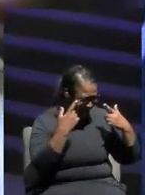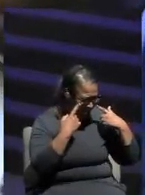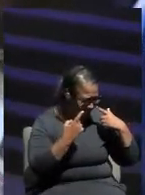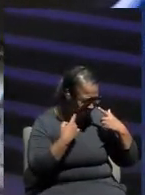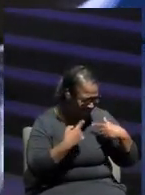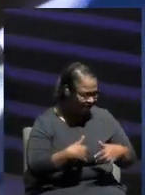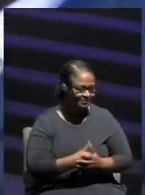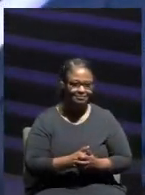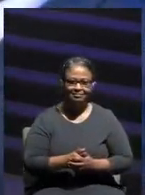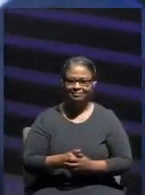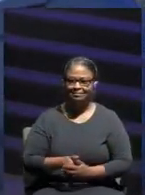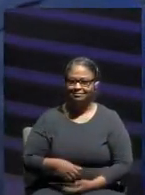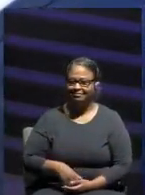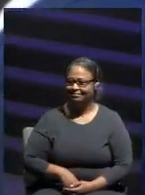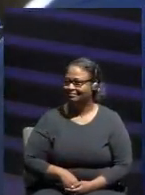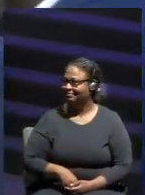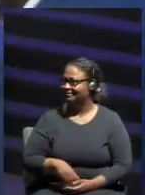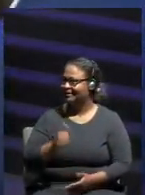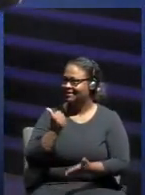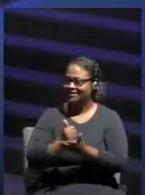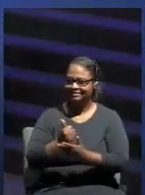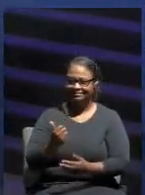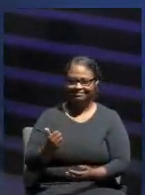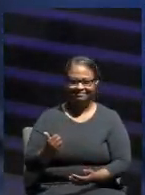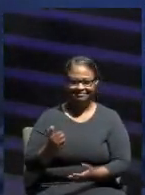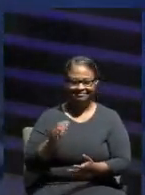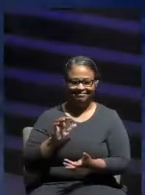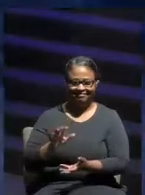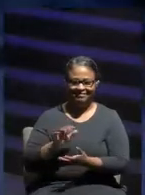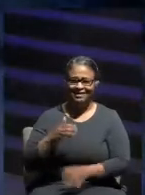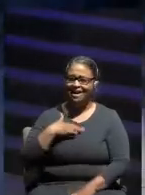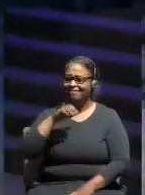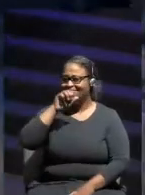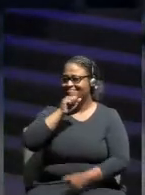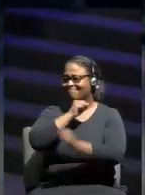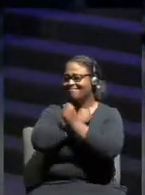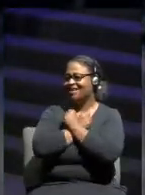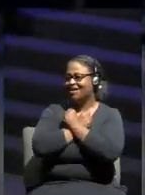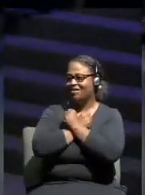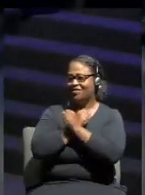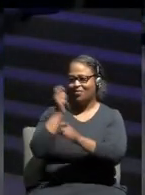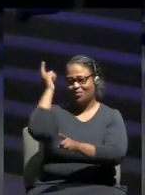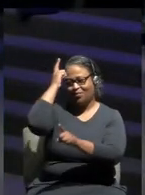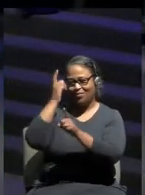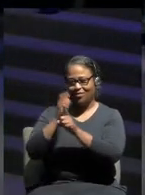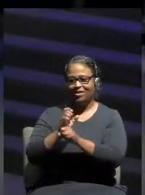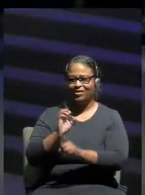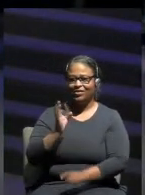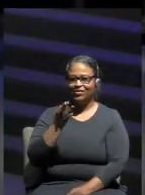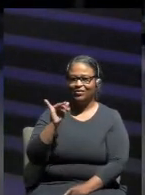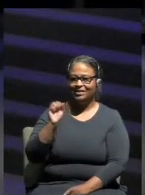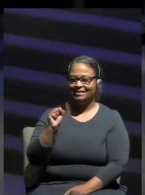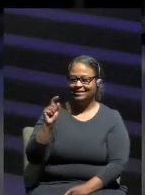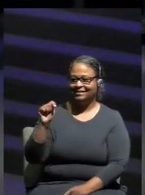I need you to cry. There's a tear on there. Amen. I love Brother Chris Titus. Yes.